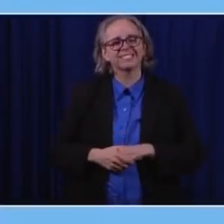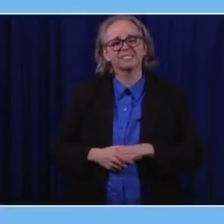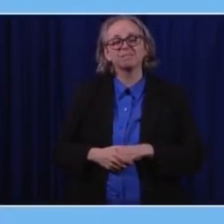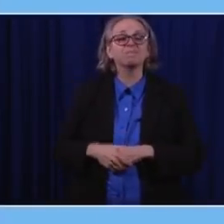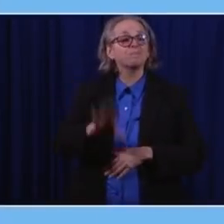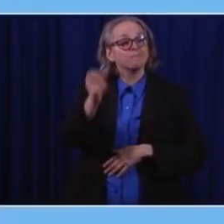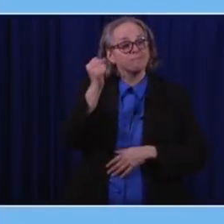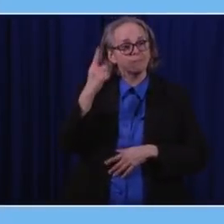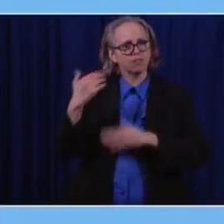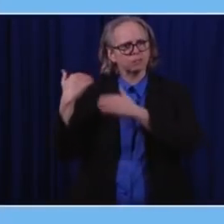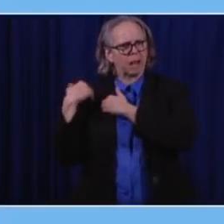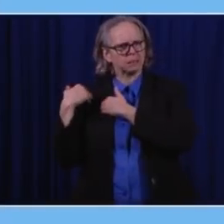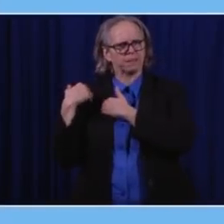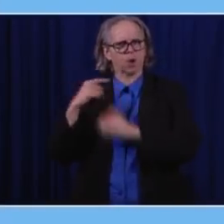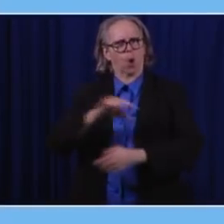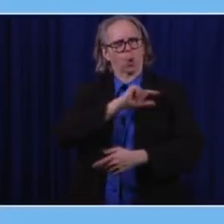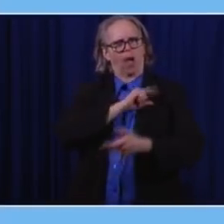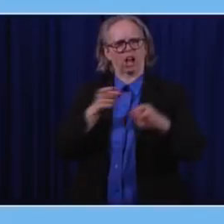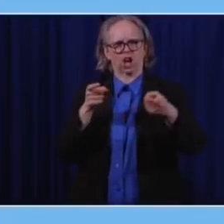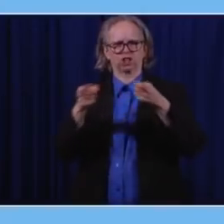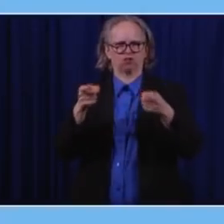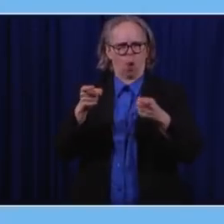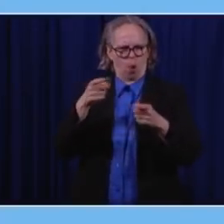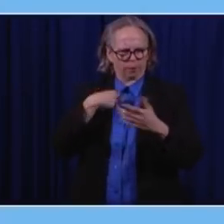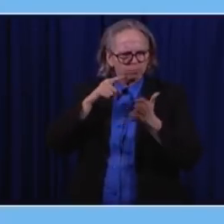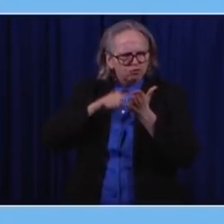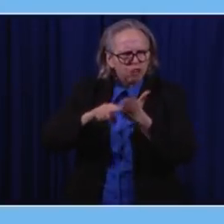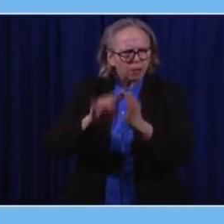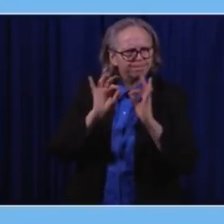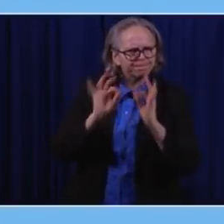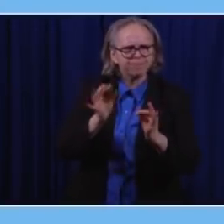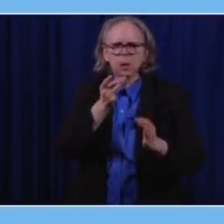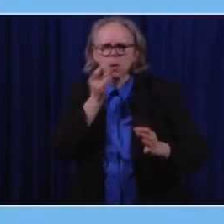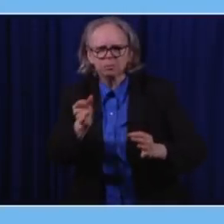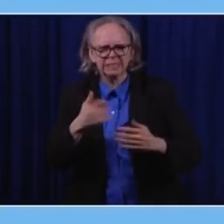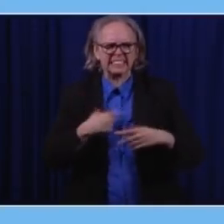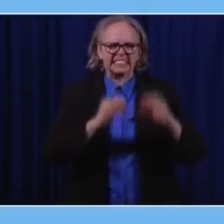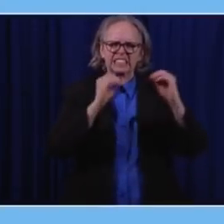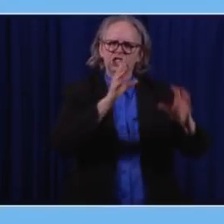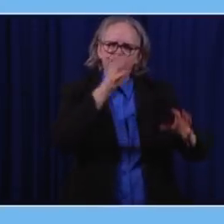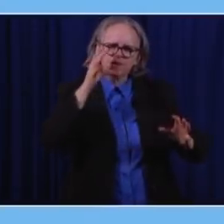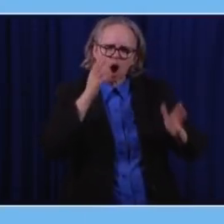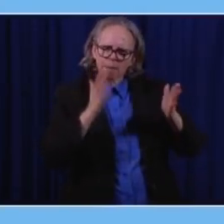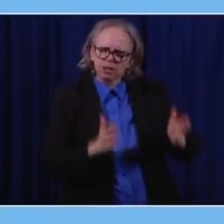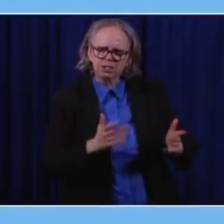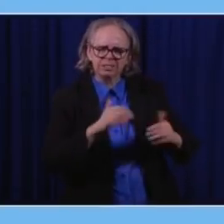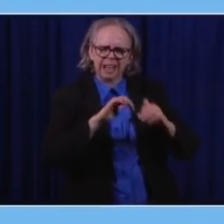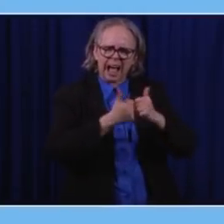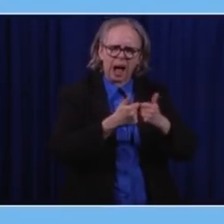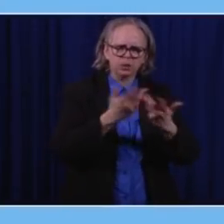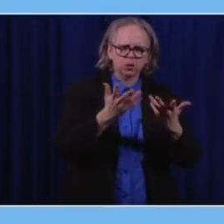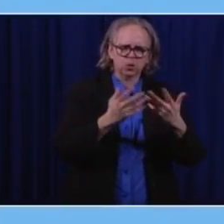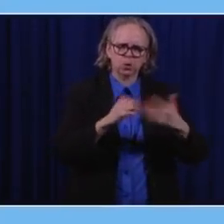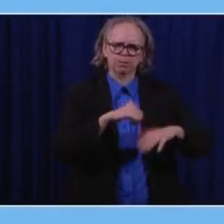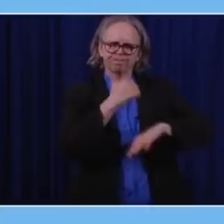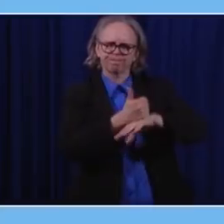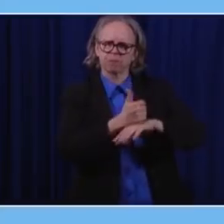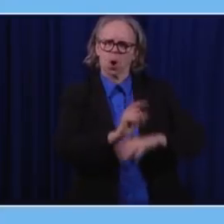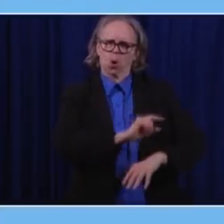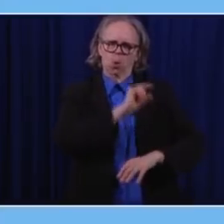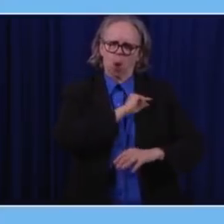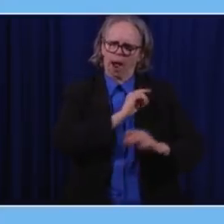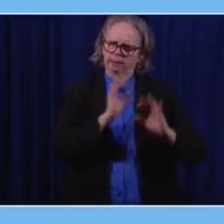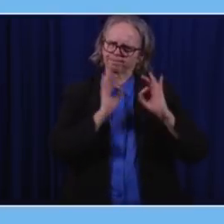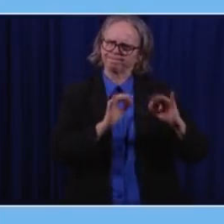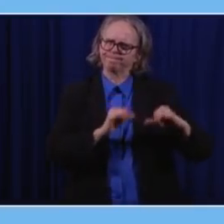teach farmers and coffee professionals how to quantify the quality of the coffee and how to find defects or taints